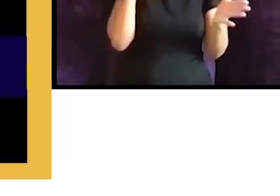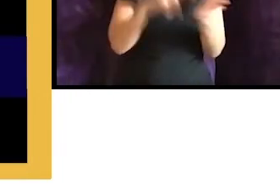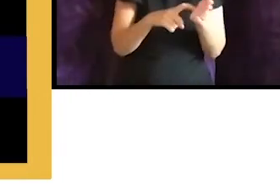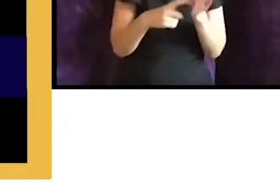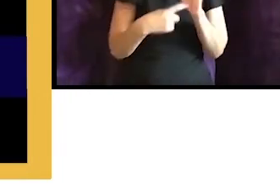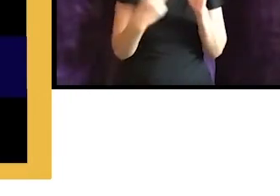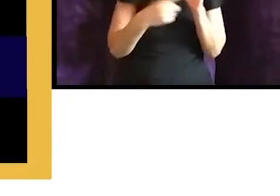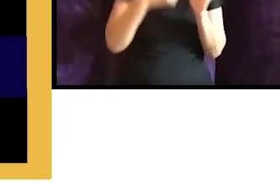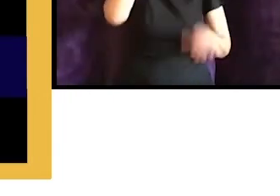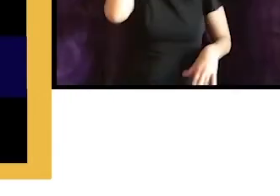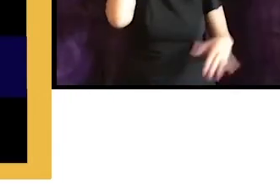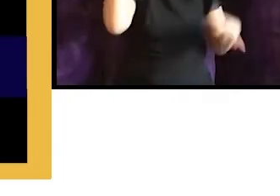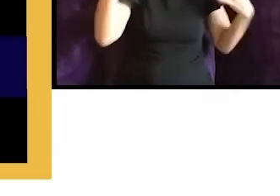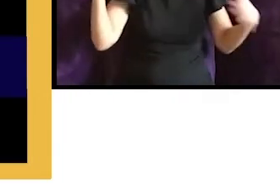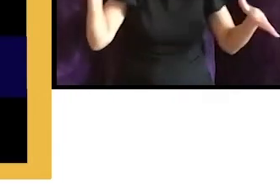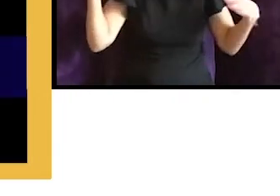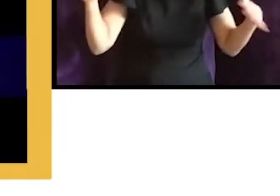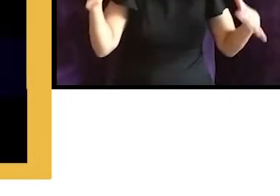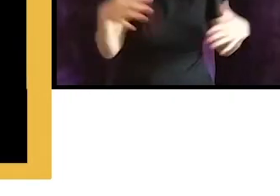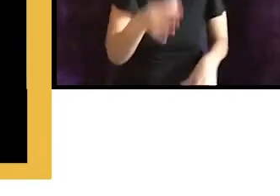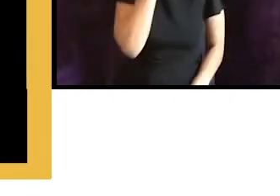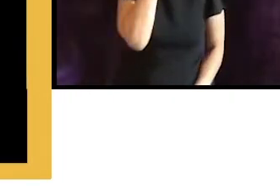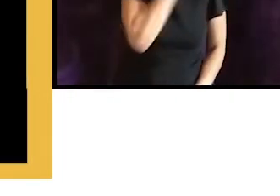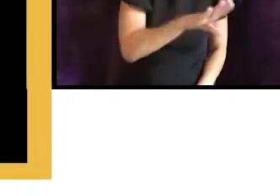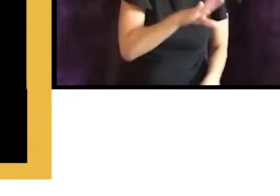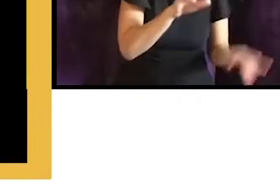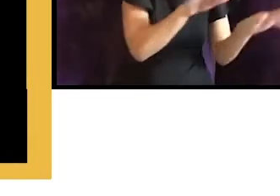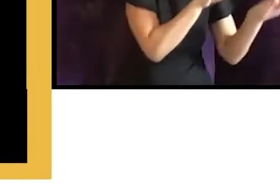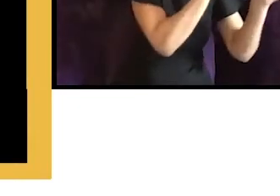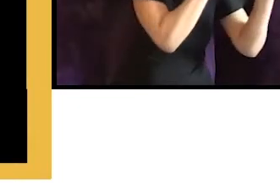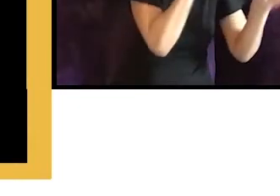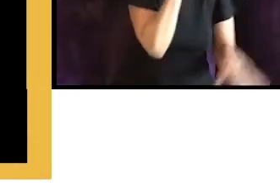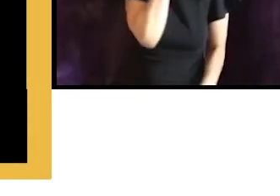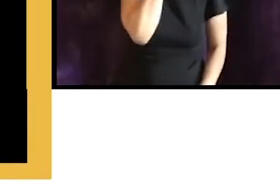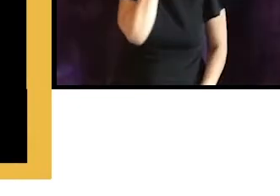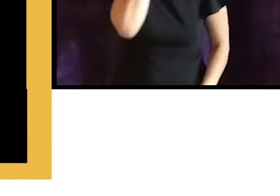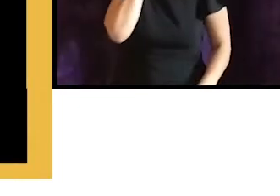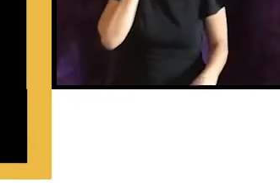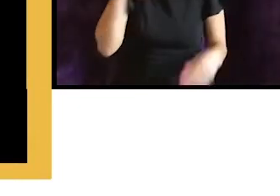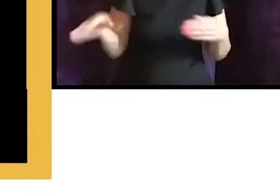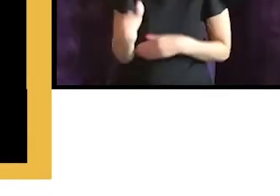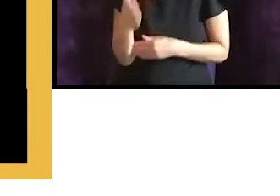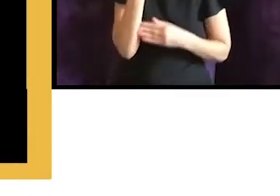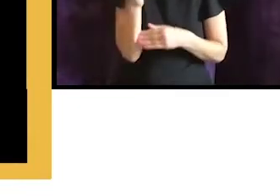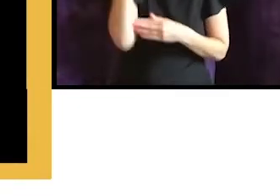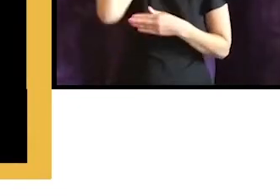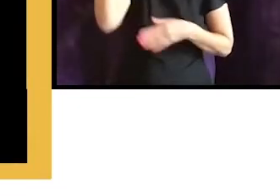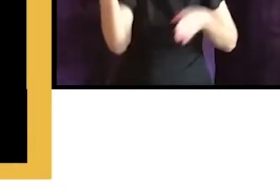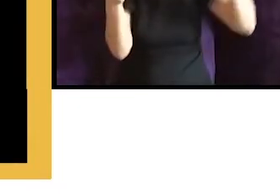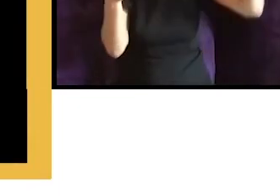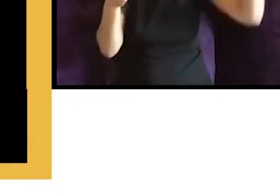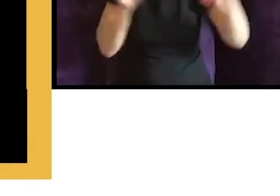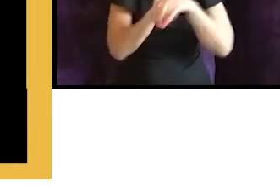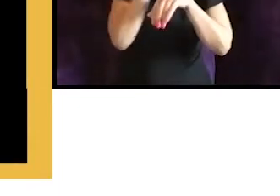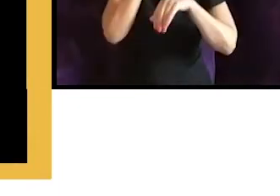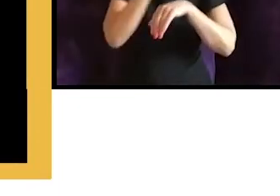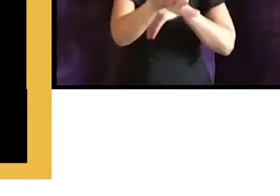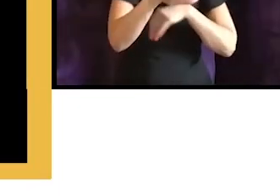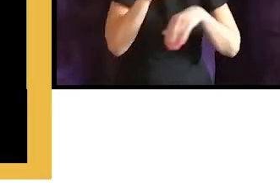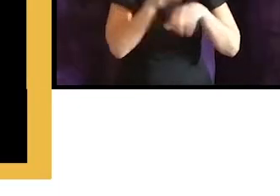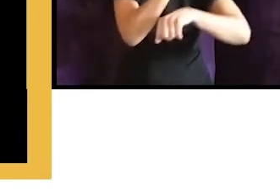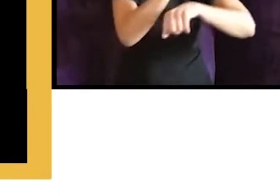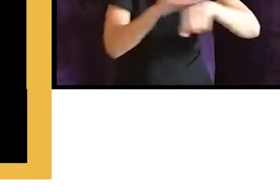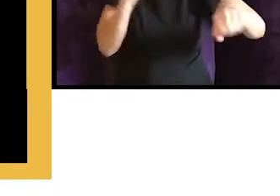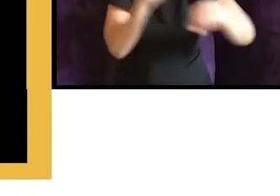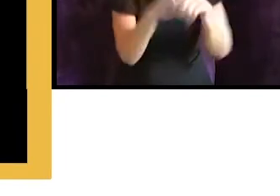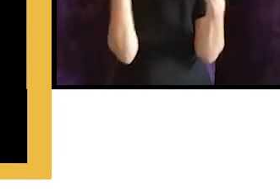ever notice how noisy summer is? Bees buzz, birds chirp, fish splash, ocean waves